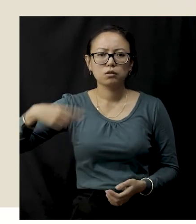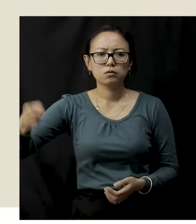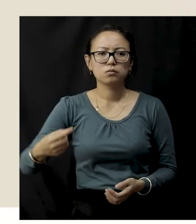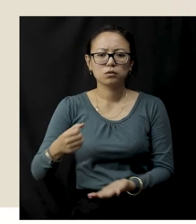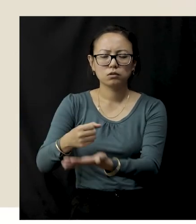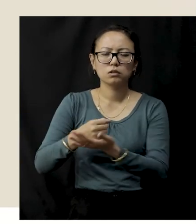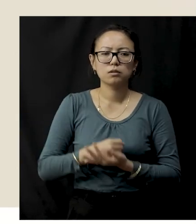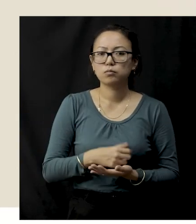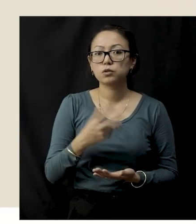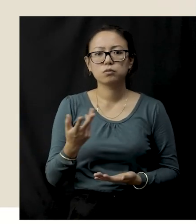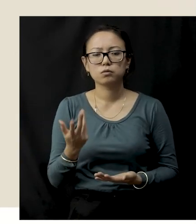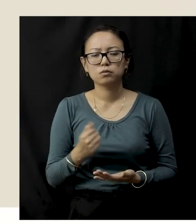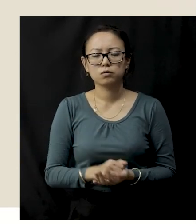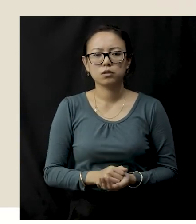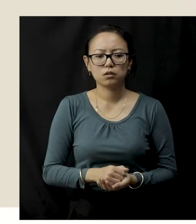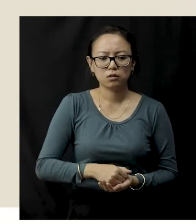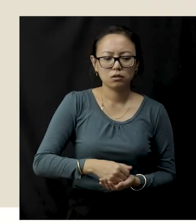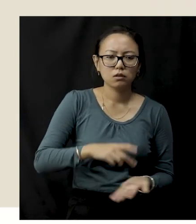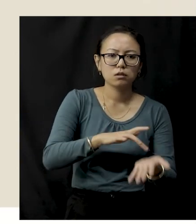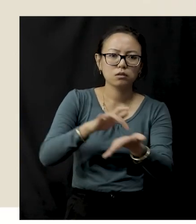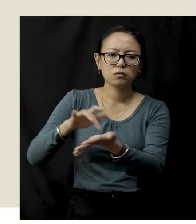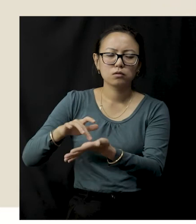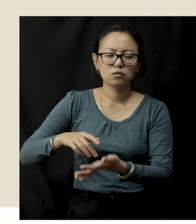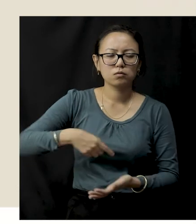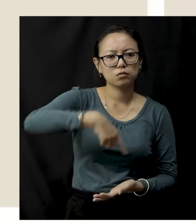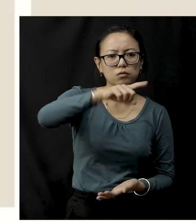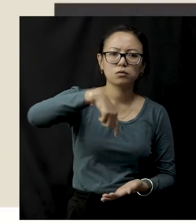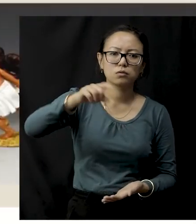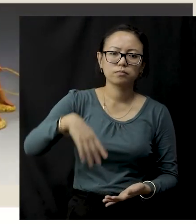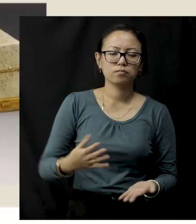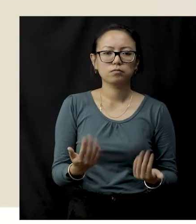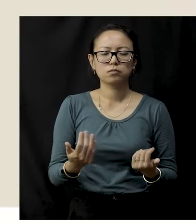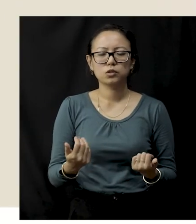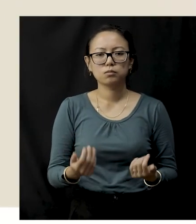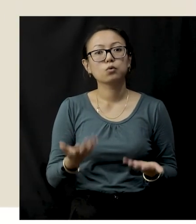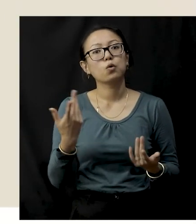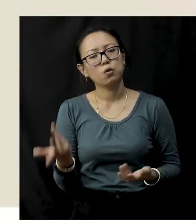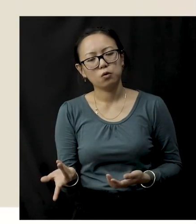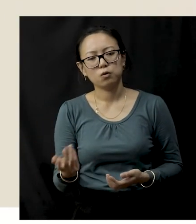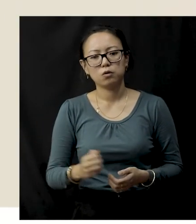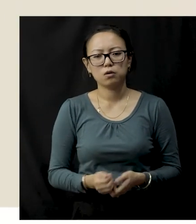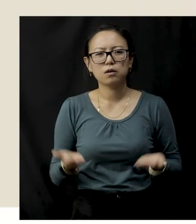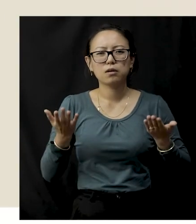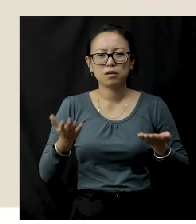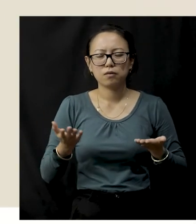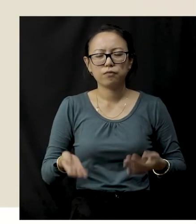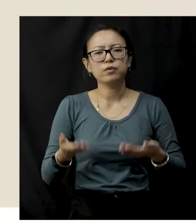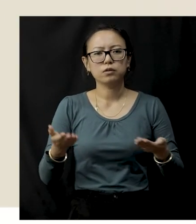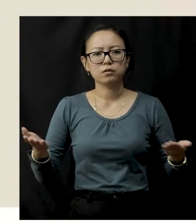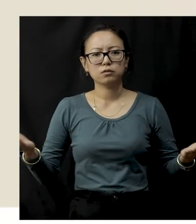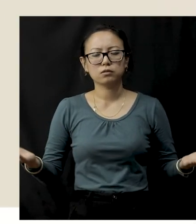the wheel, and then can be pulled by animal, okay? So another one is